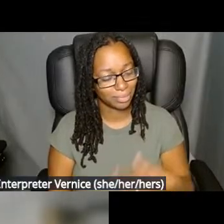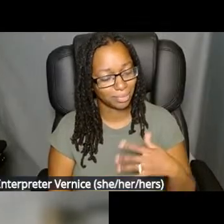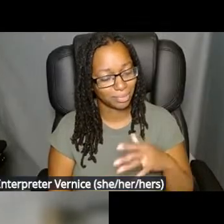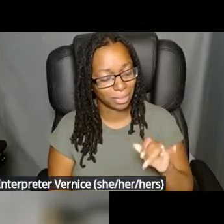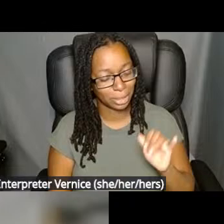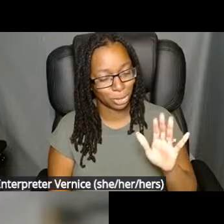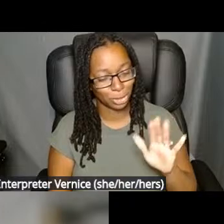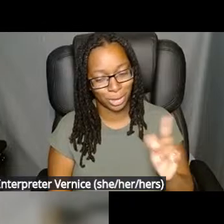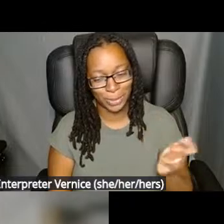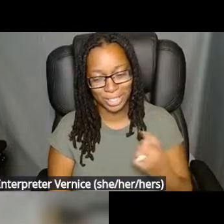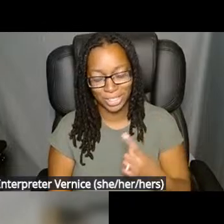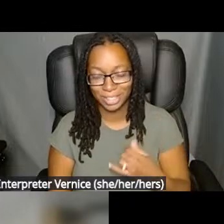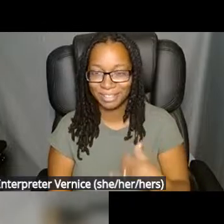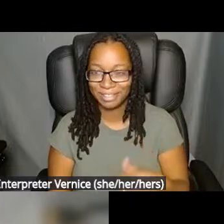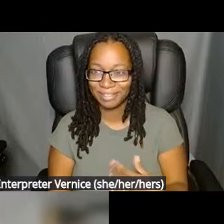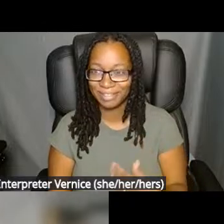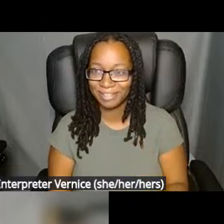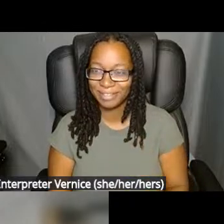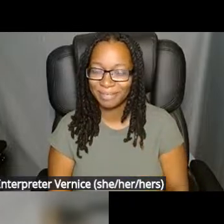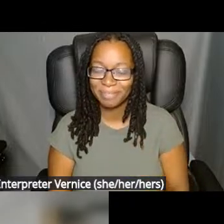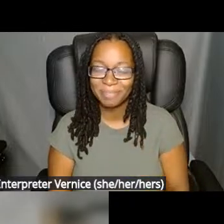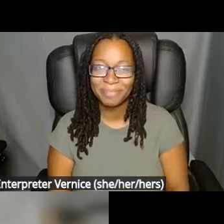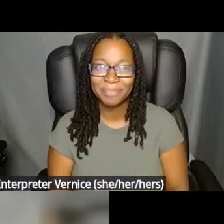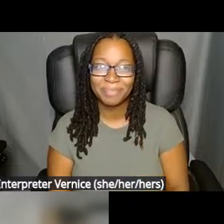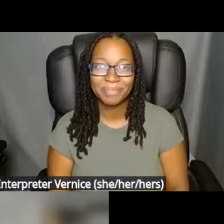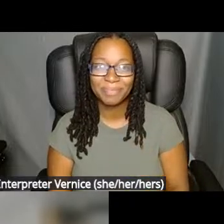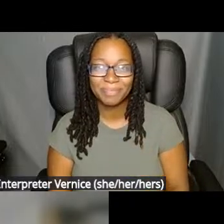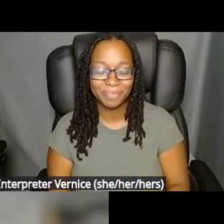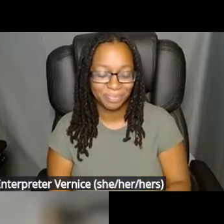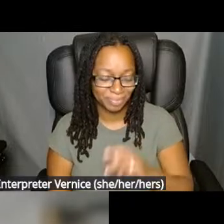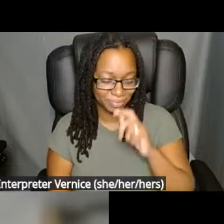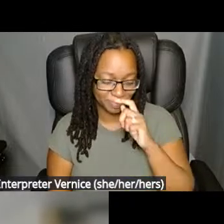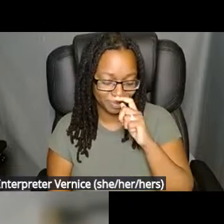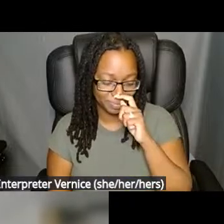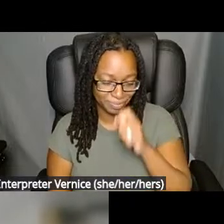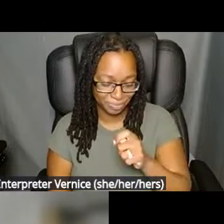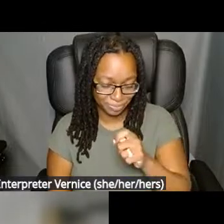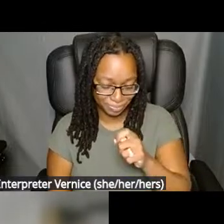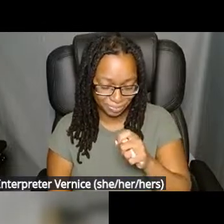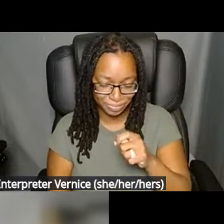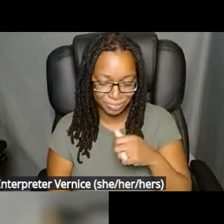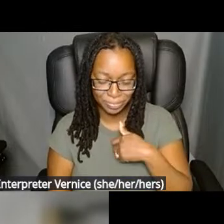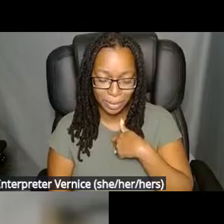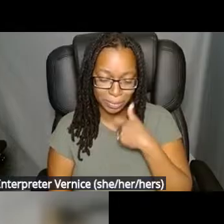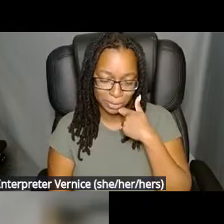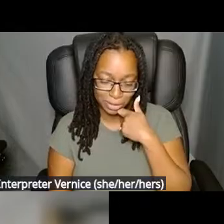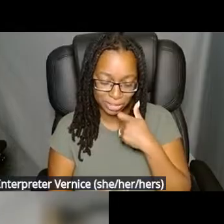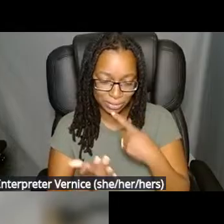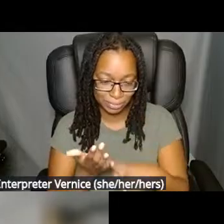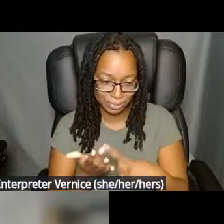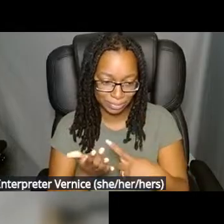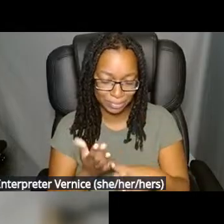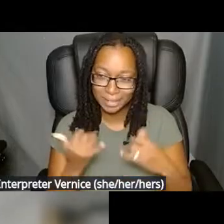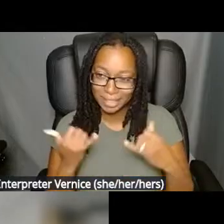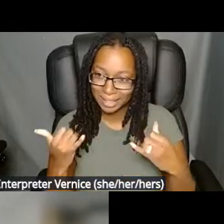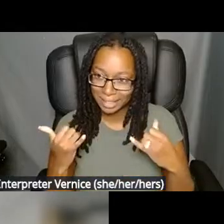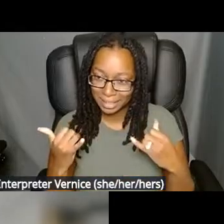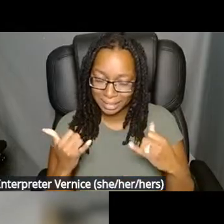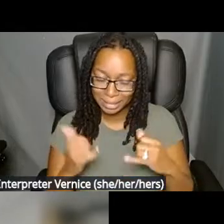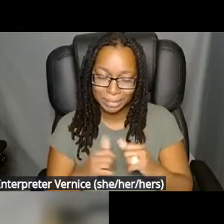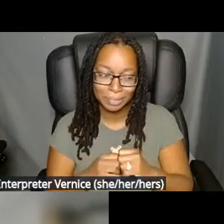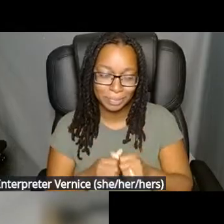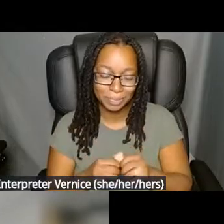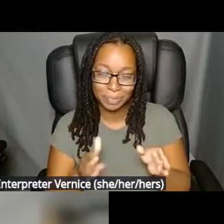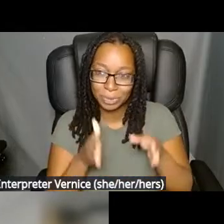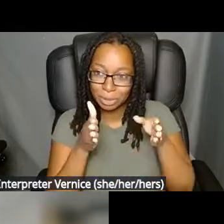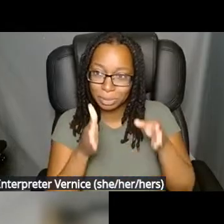What skills do you have? It's interesting because I was having this conversation today with someone from